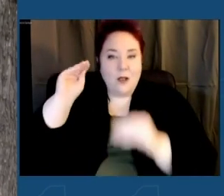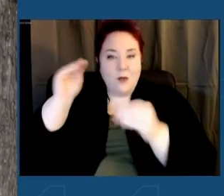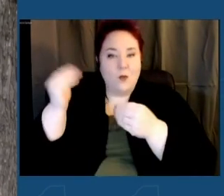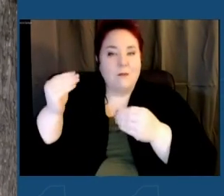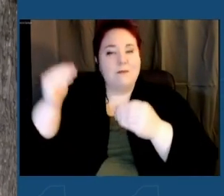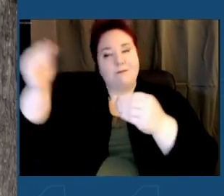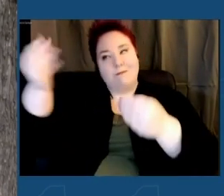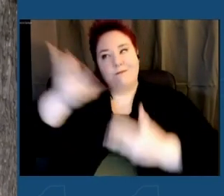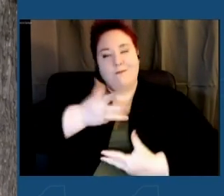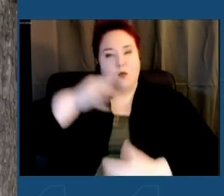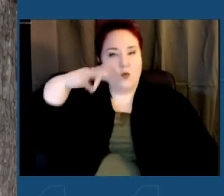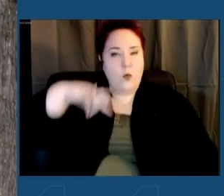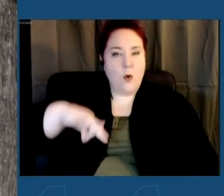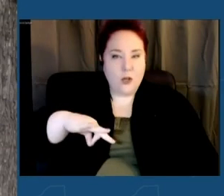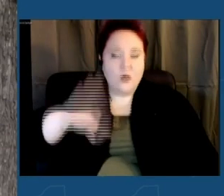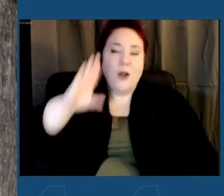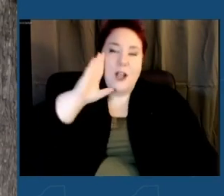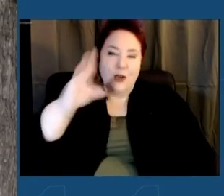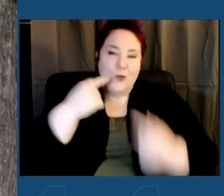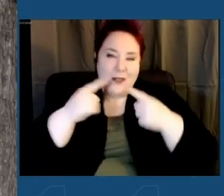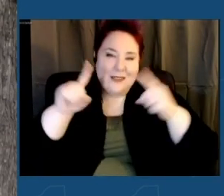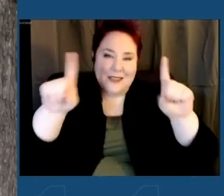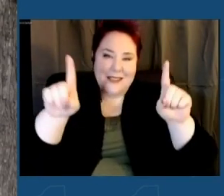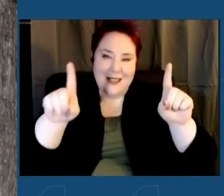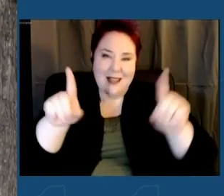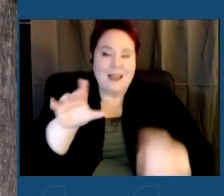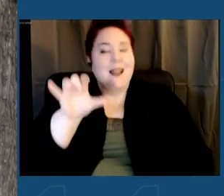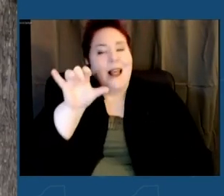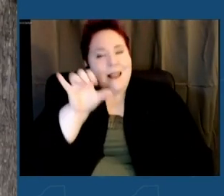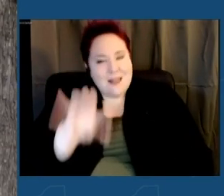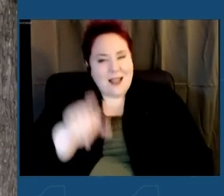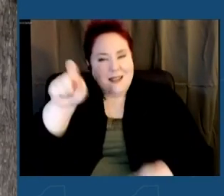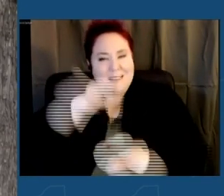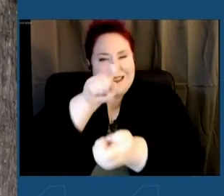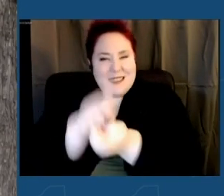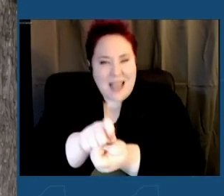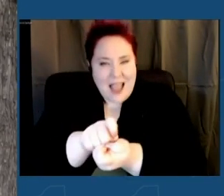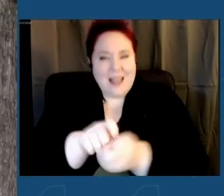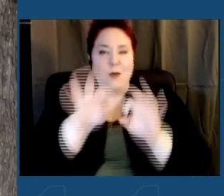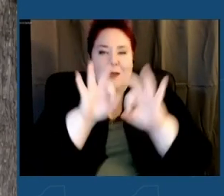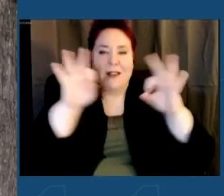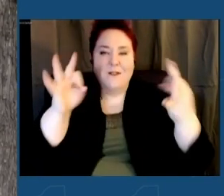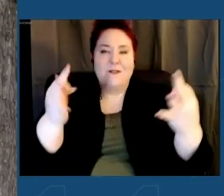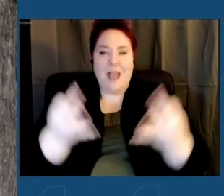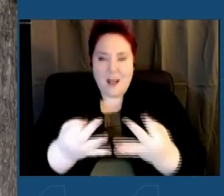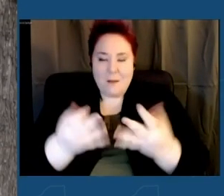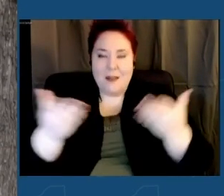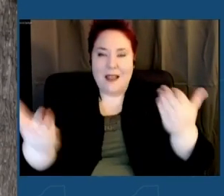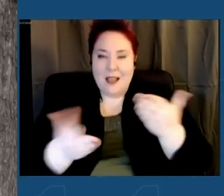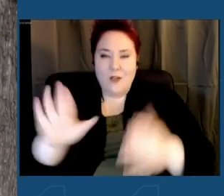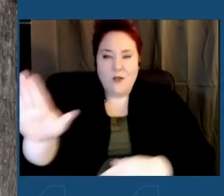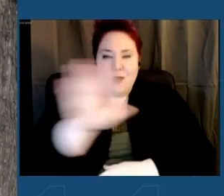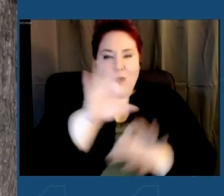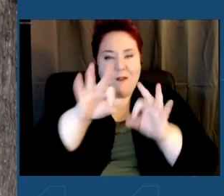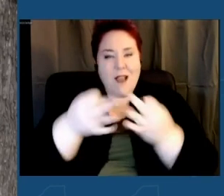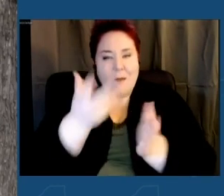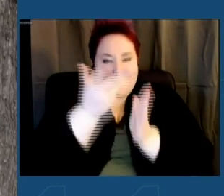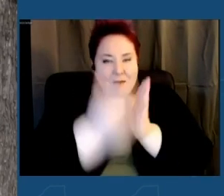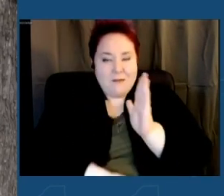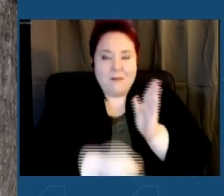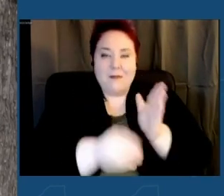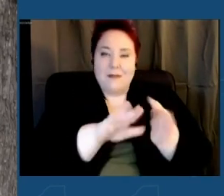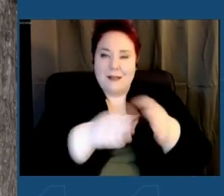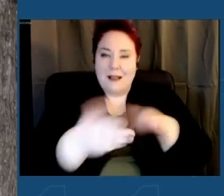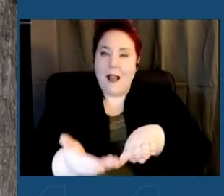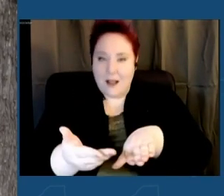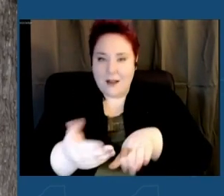will succeed. That is exactly what the loved ones here today of the victims of February 26th have